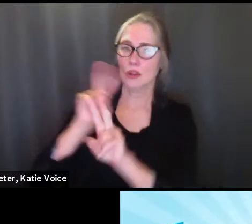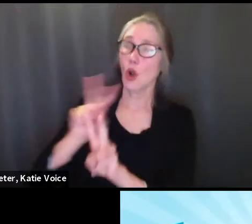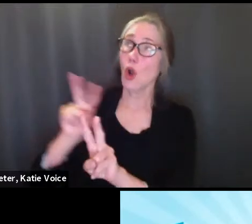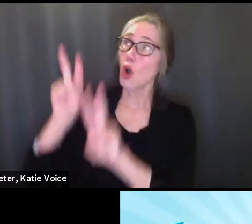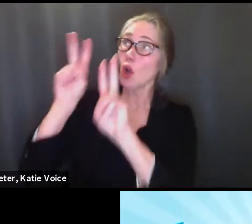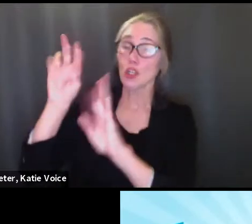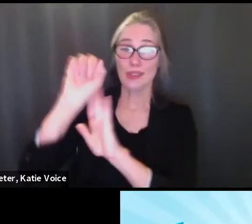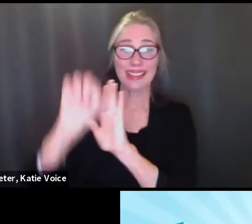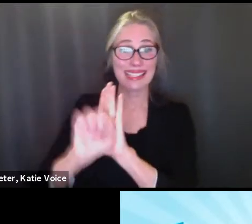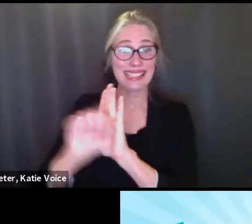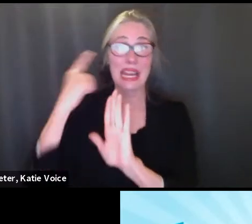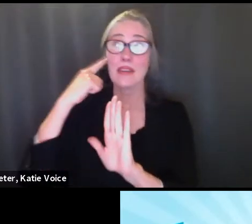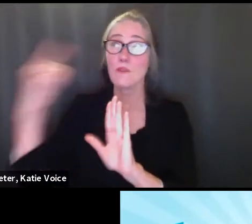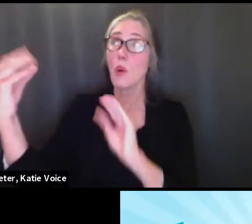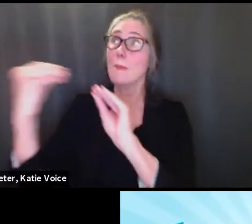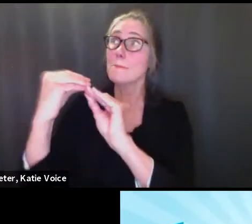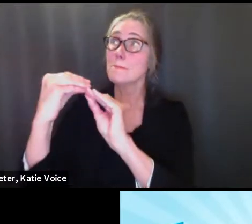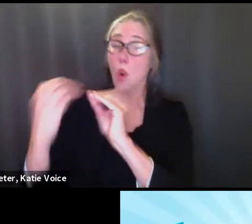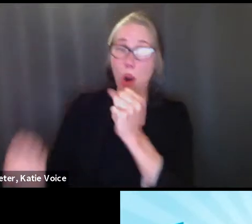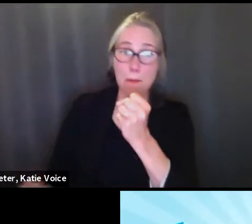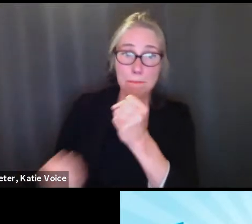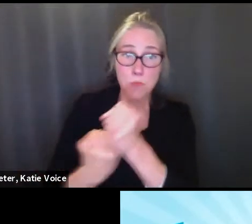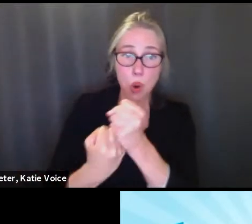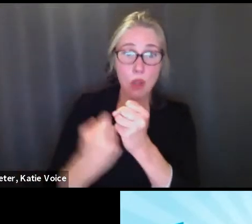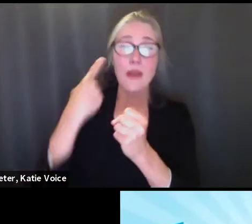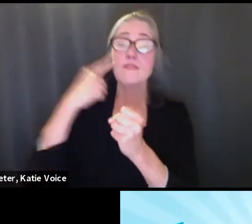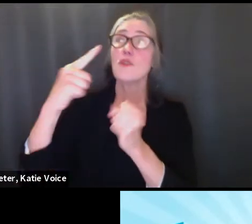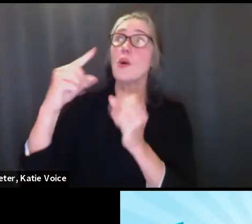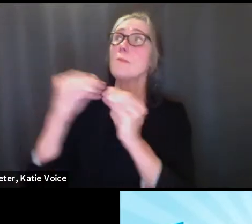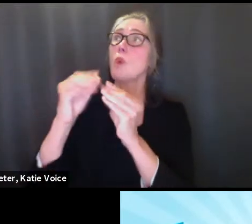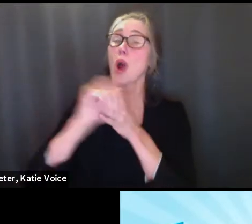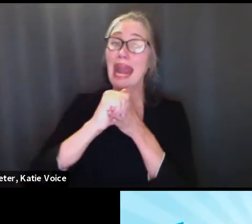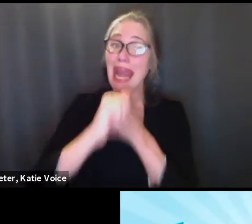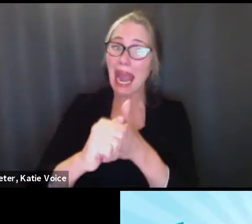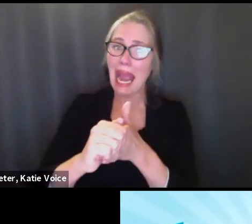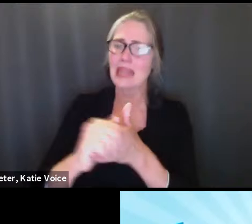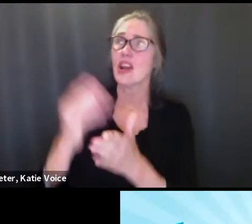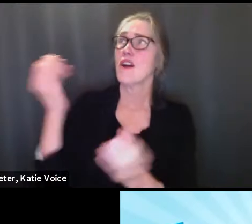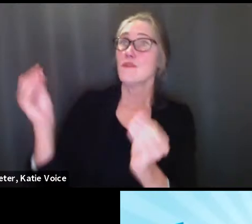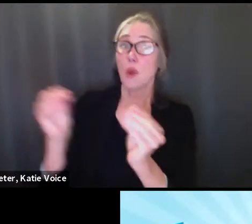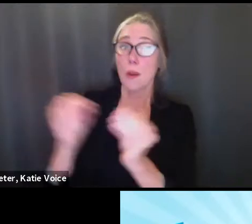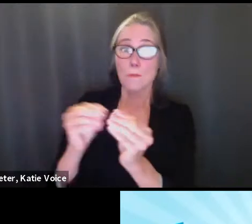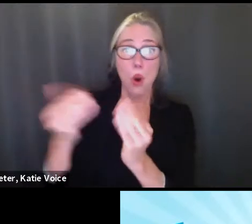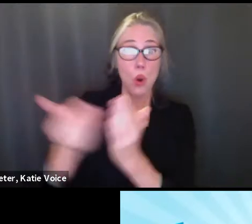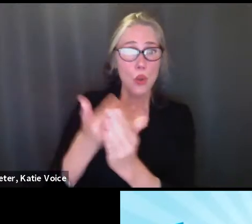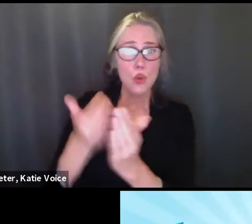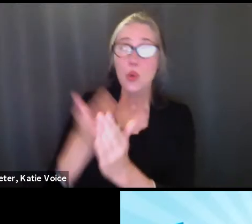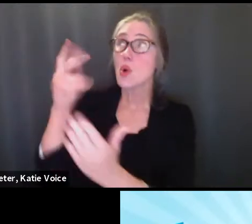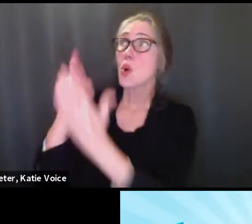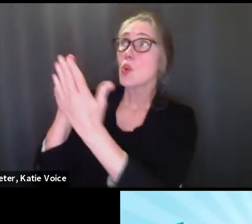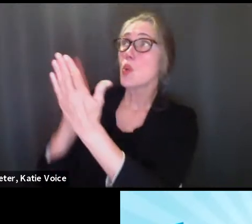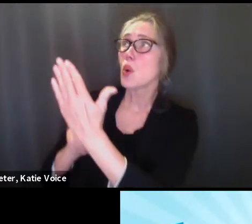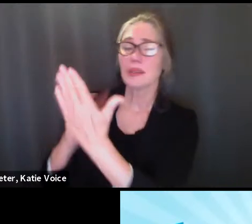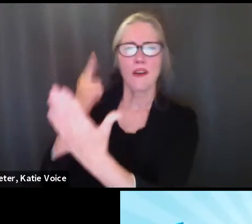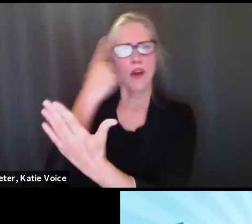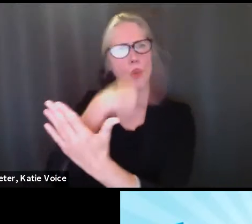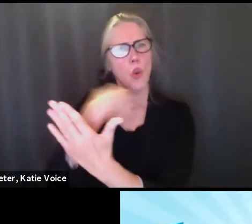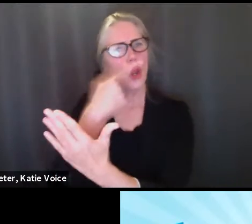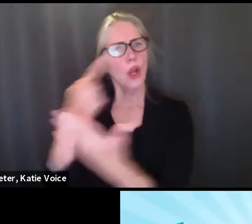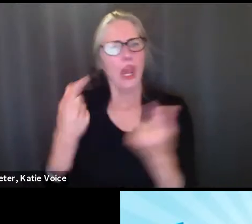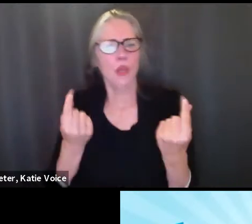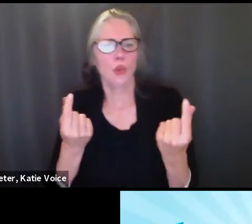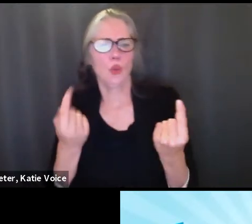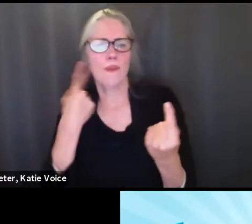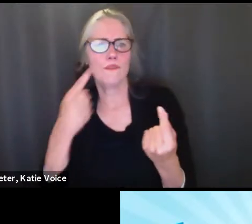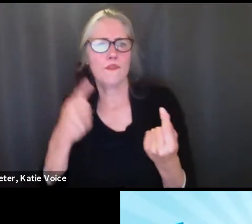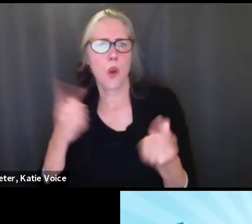said, we're looking for that next round of guidelines on what does school look like this summer? What does school look